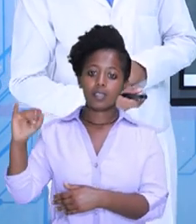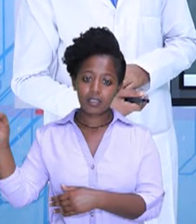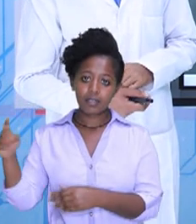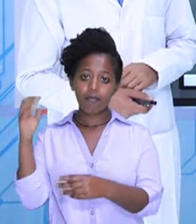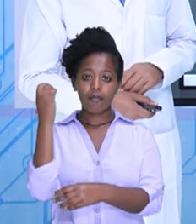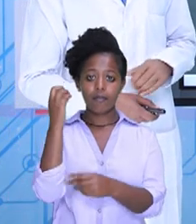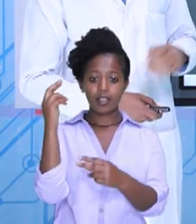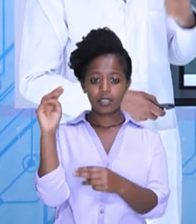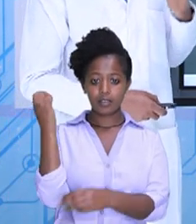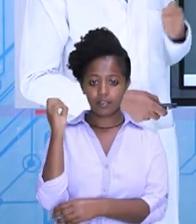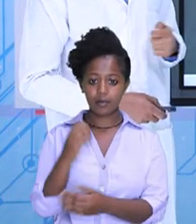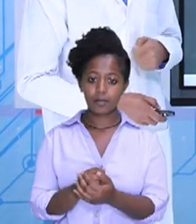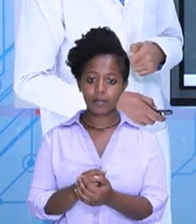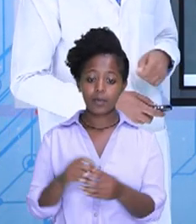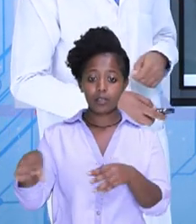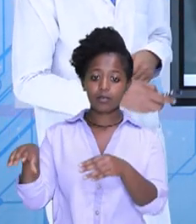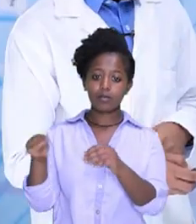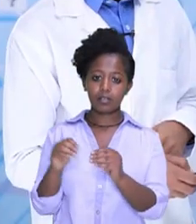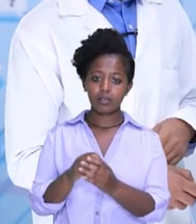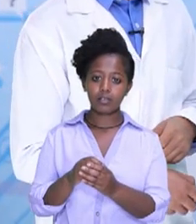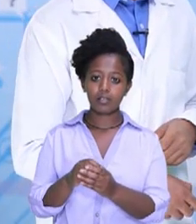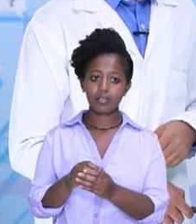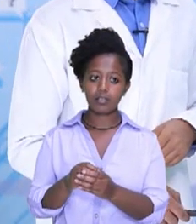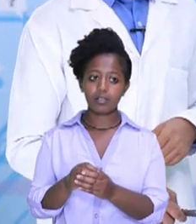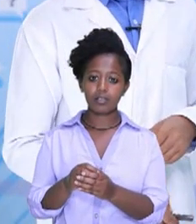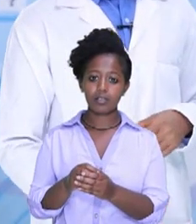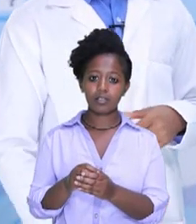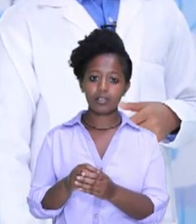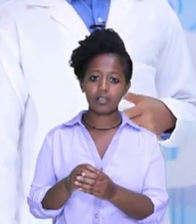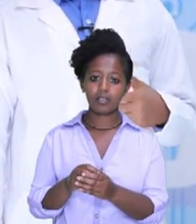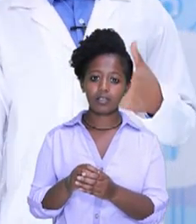sub-Afro-Alpine vegetations. Students,